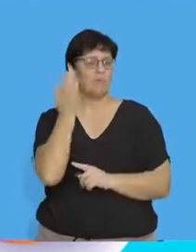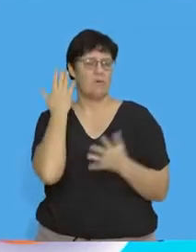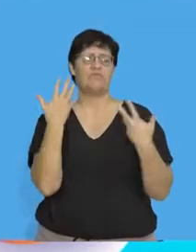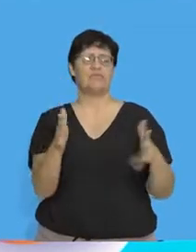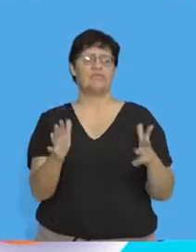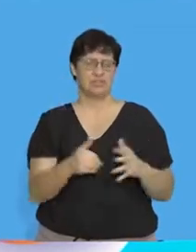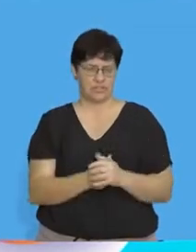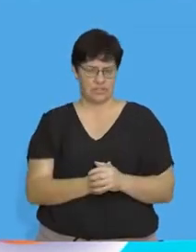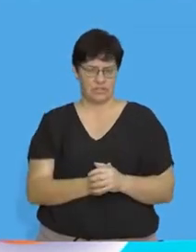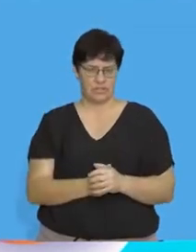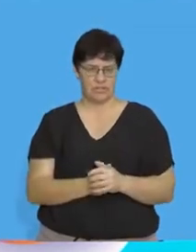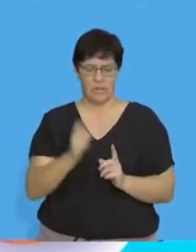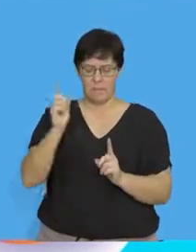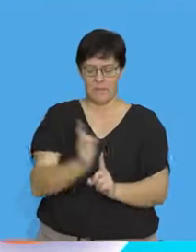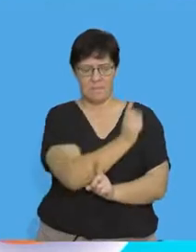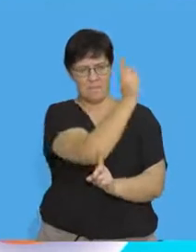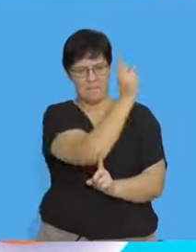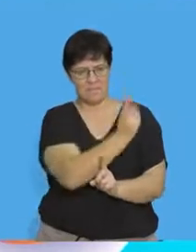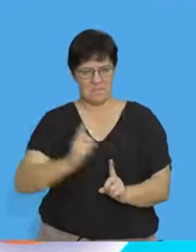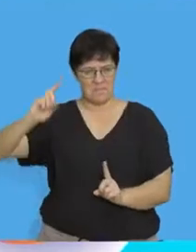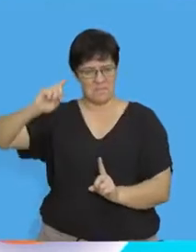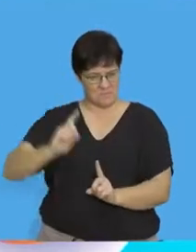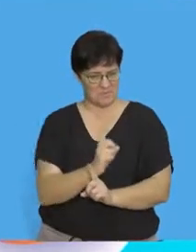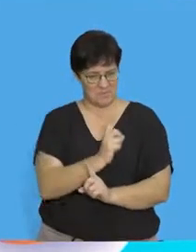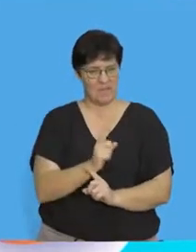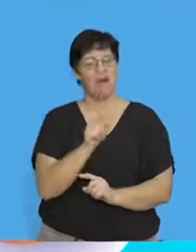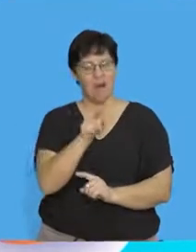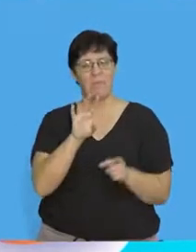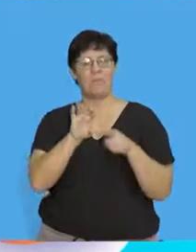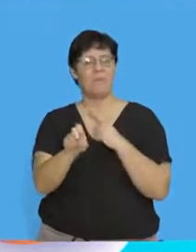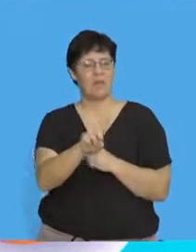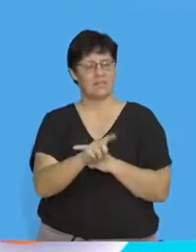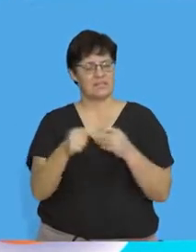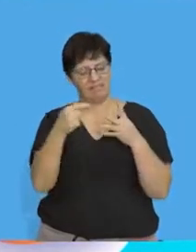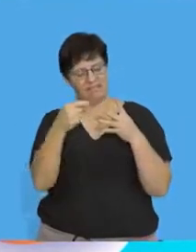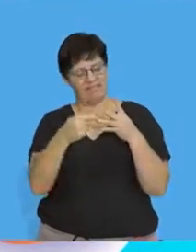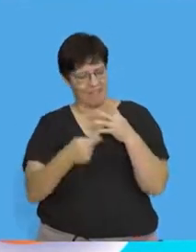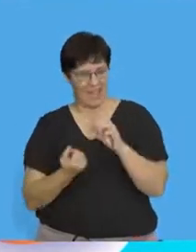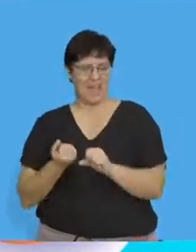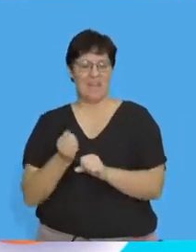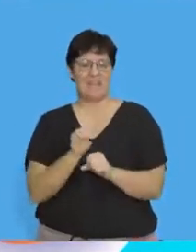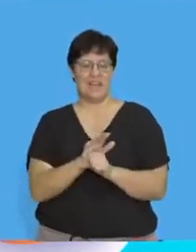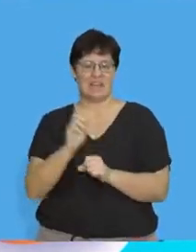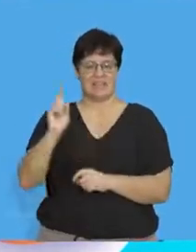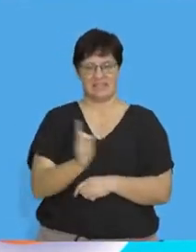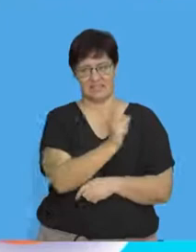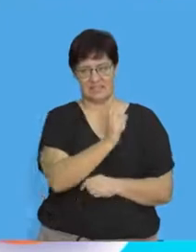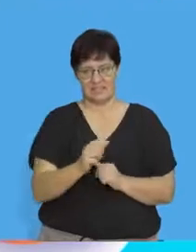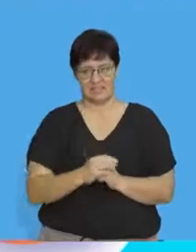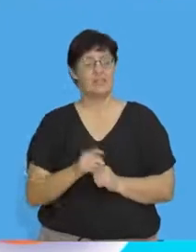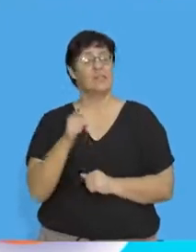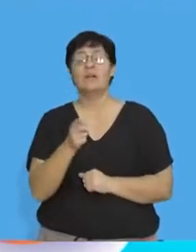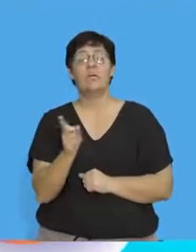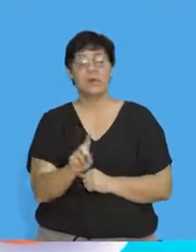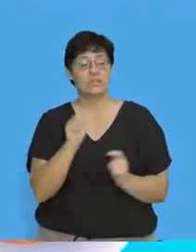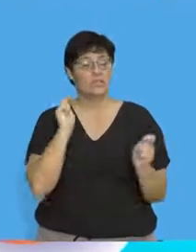isn't helpful. Because the graph being a curve, it could be a cubic graph, or it could be a parabola or a